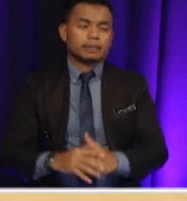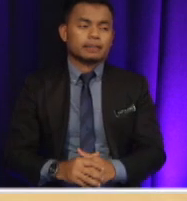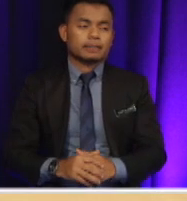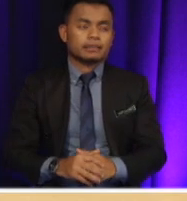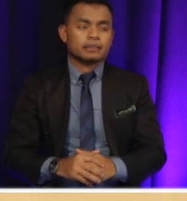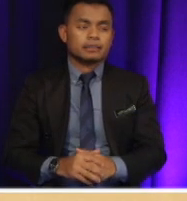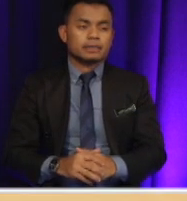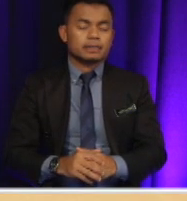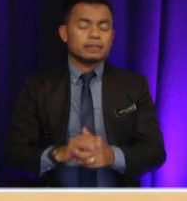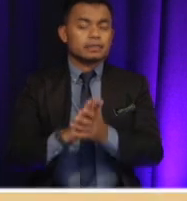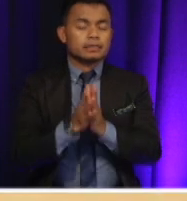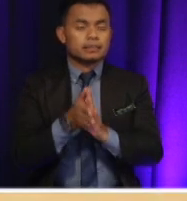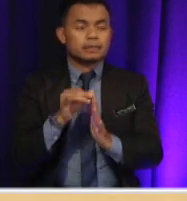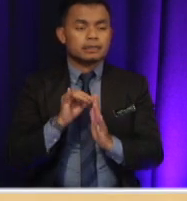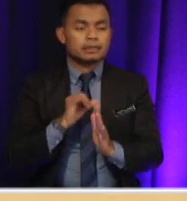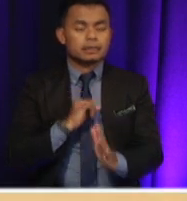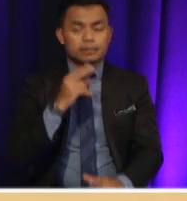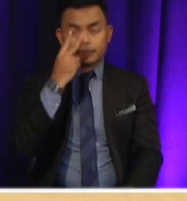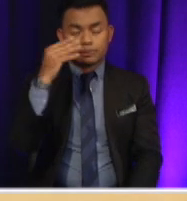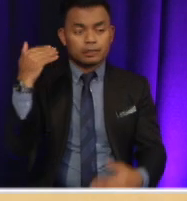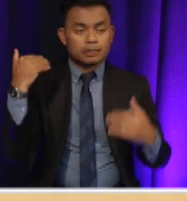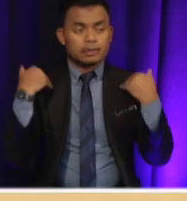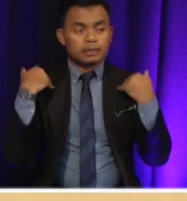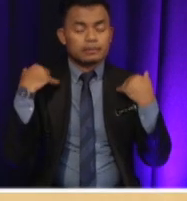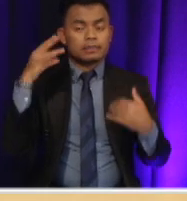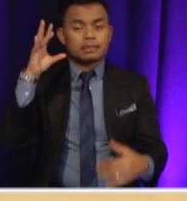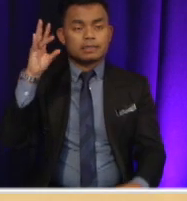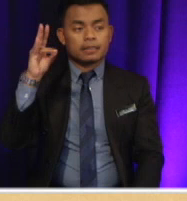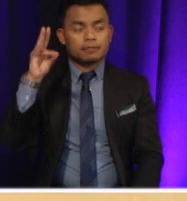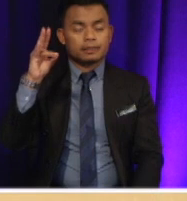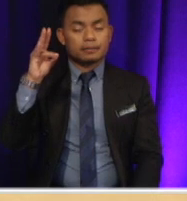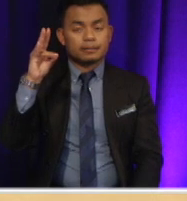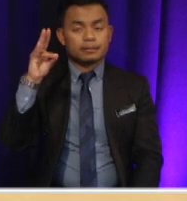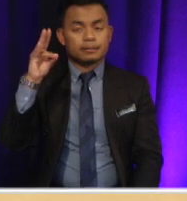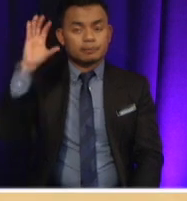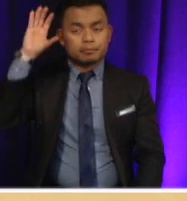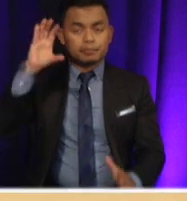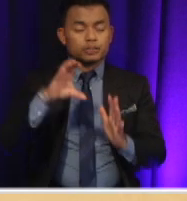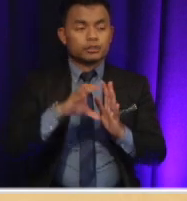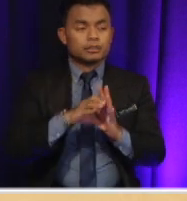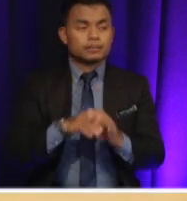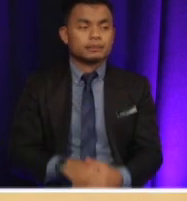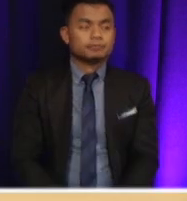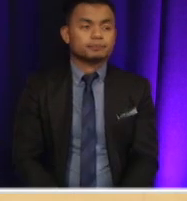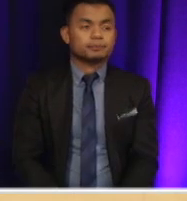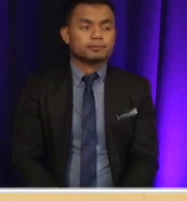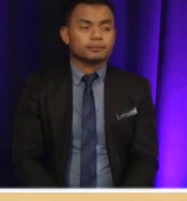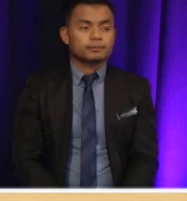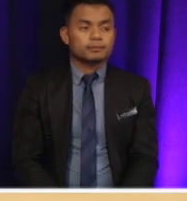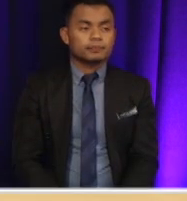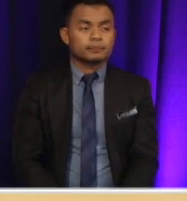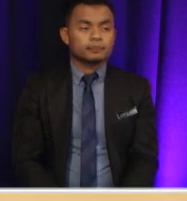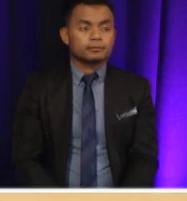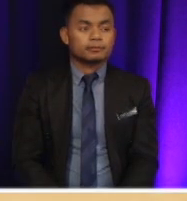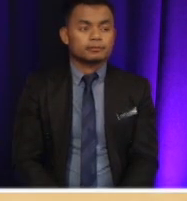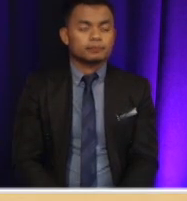see 5, 6, that's, 7. Yeah, there are 7 pictures. You just match it to Alright. the items there. All right, so I see there's a ring from an